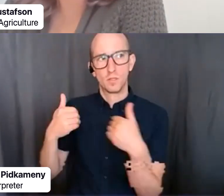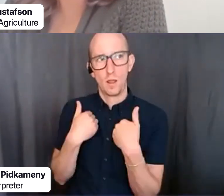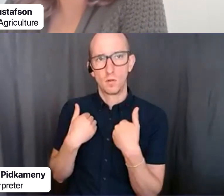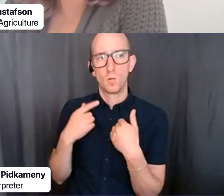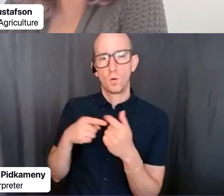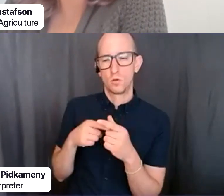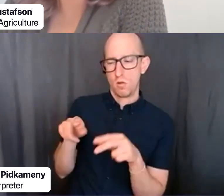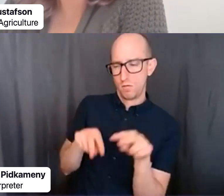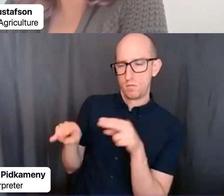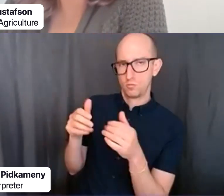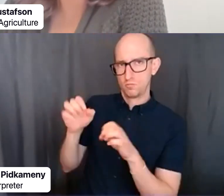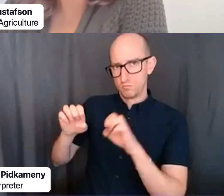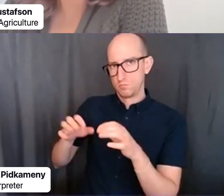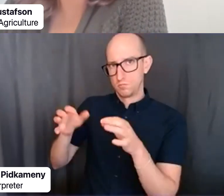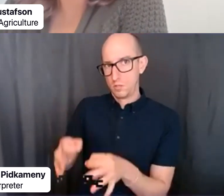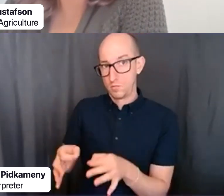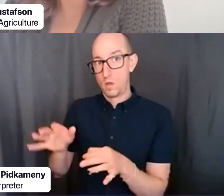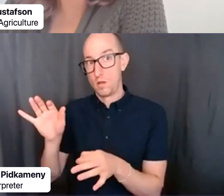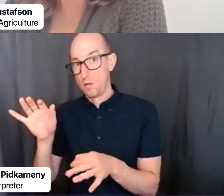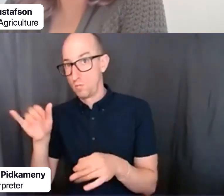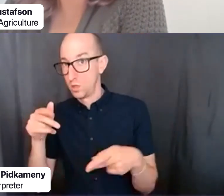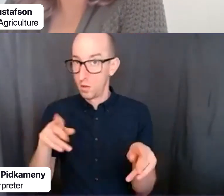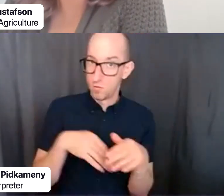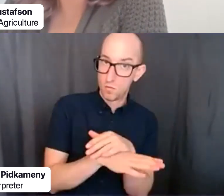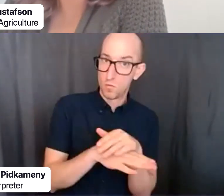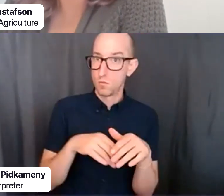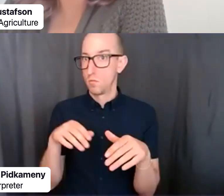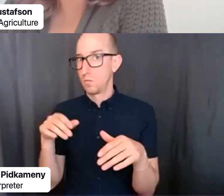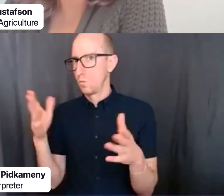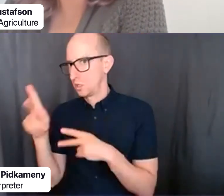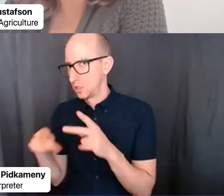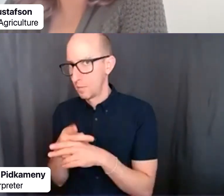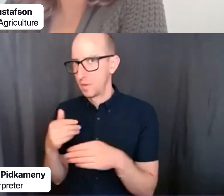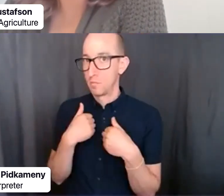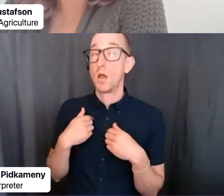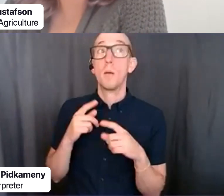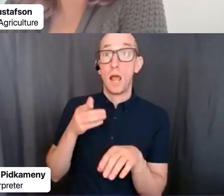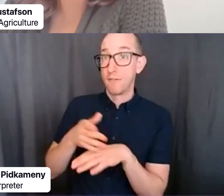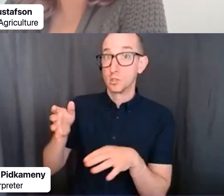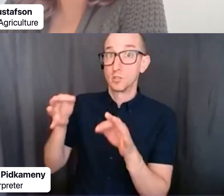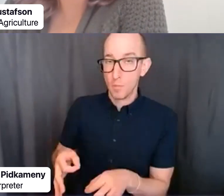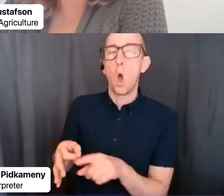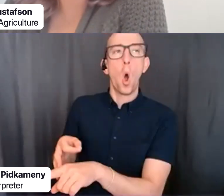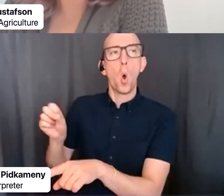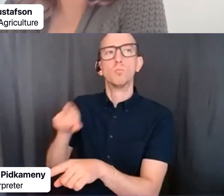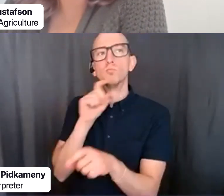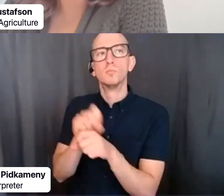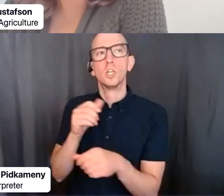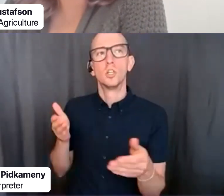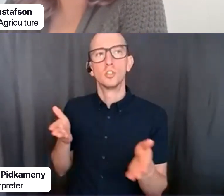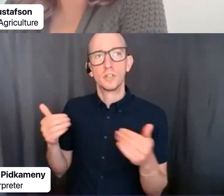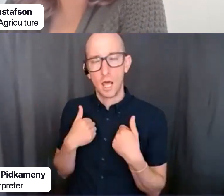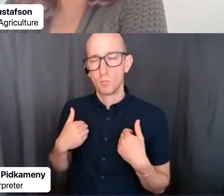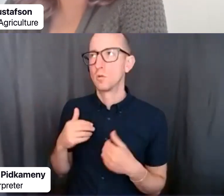it is and whether to allow it in. But once you've established that, there's nothing to stop you